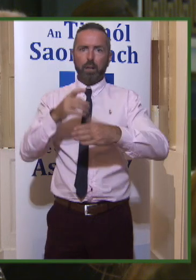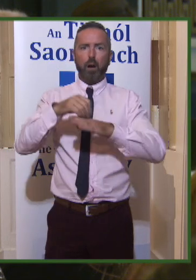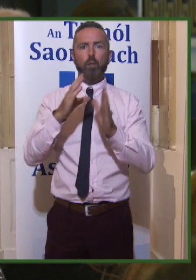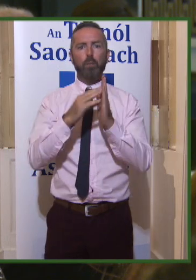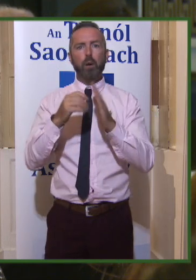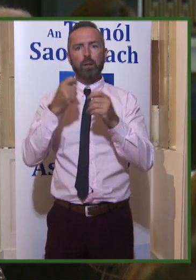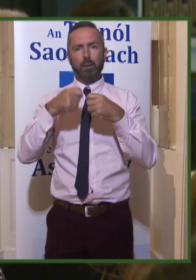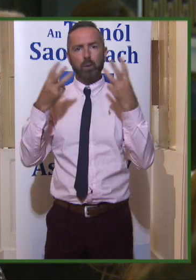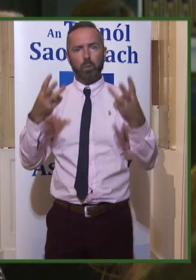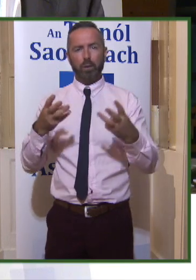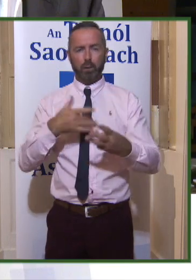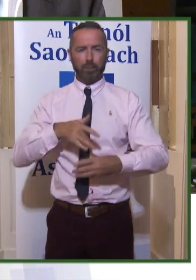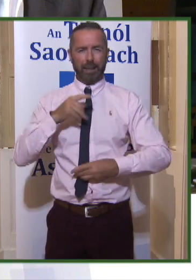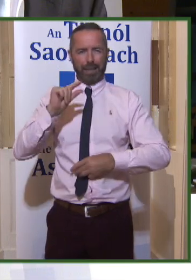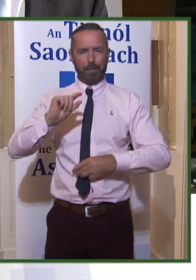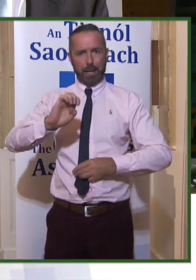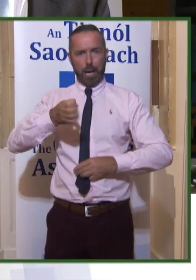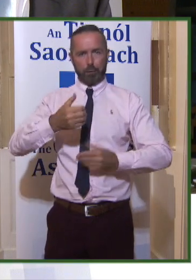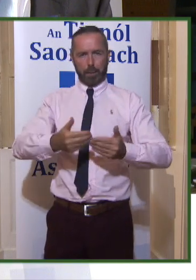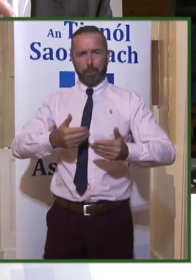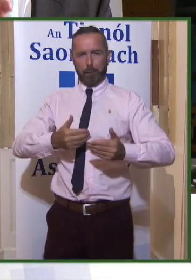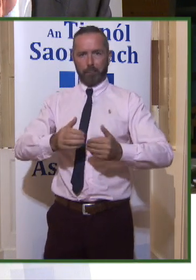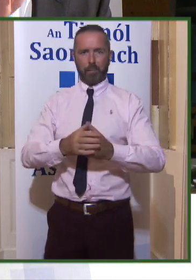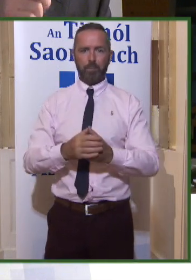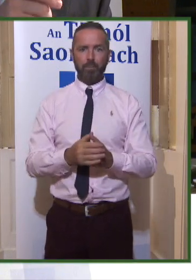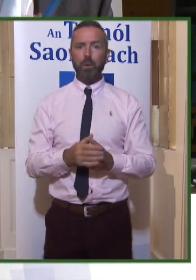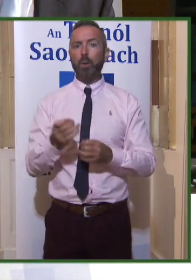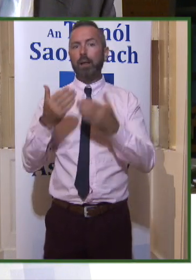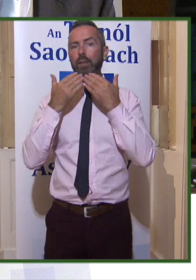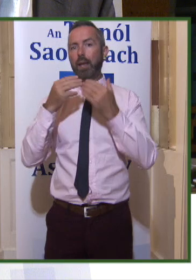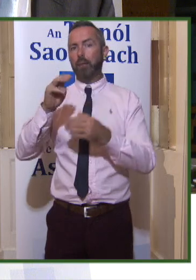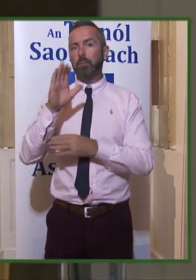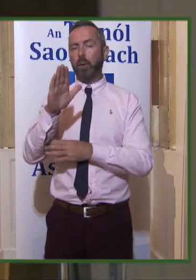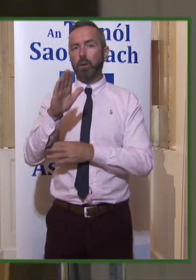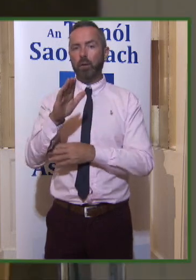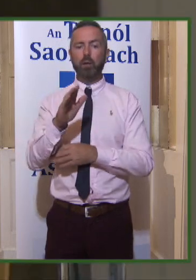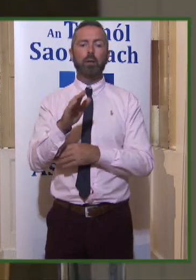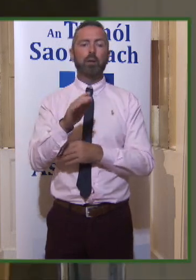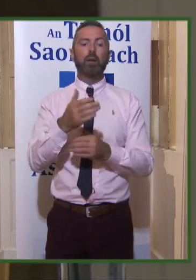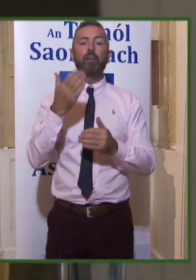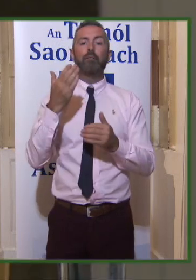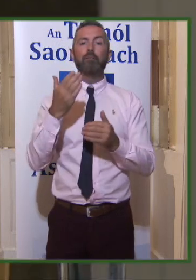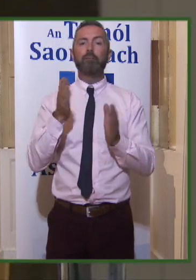It just seems premature. Okay. Thanks, Paul. Final say with John, and then I have a proposal.